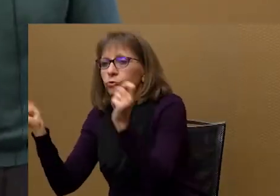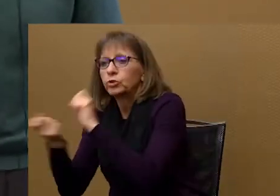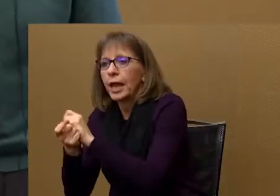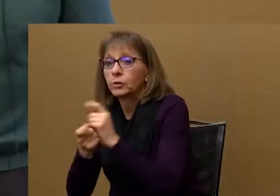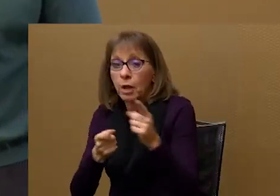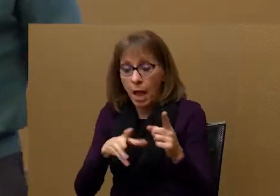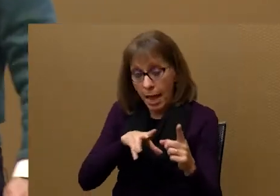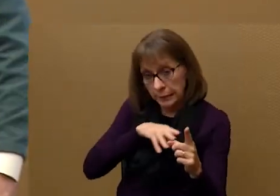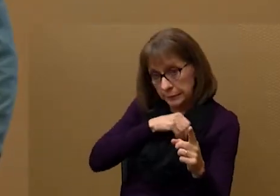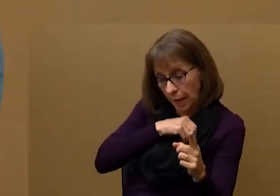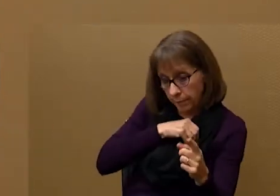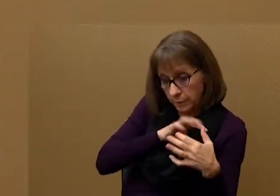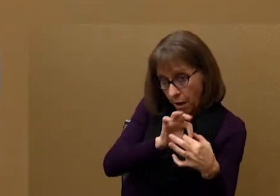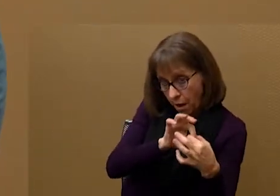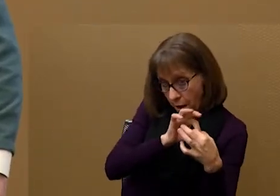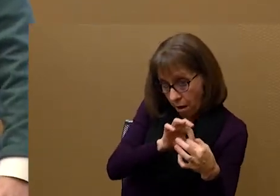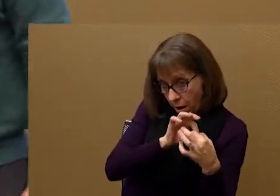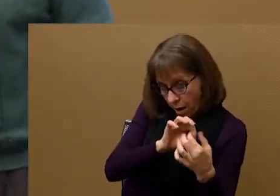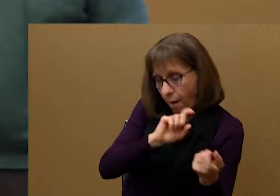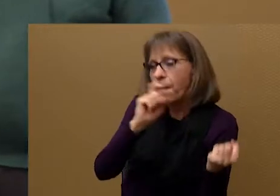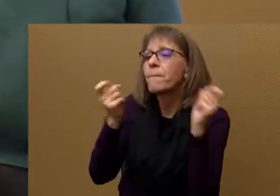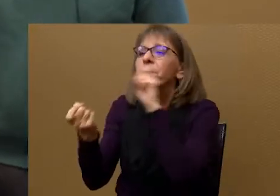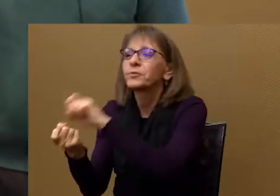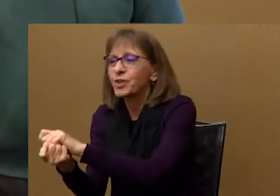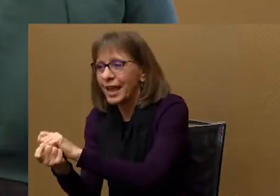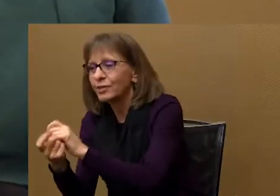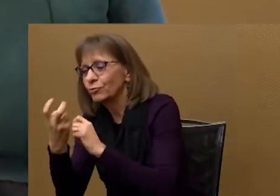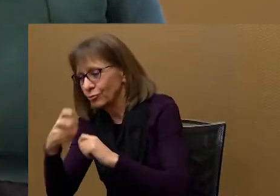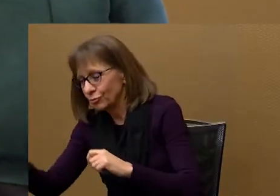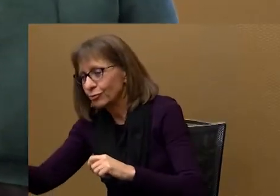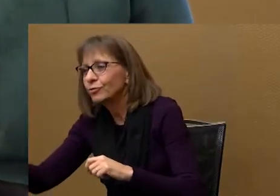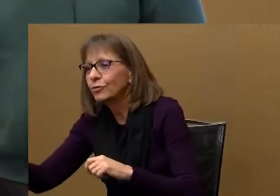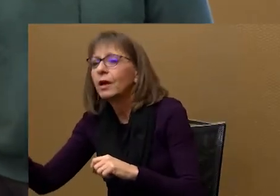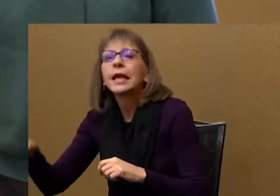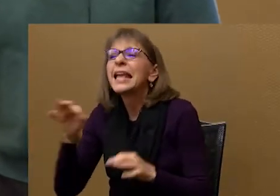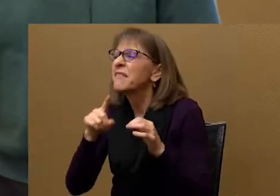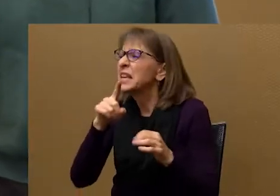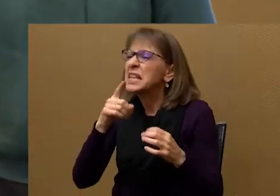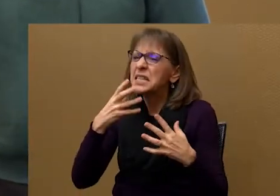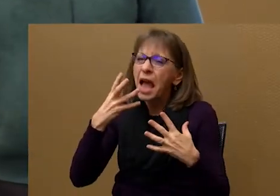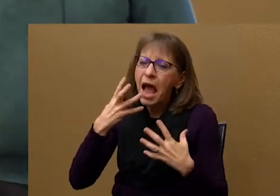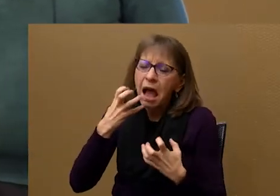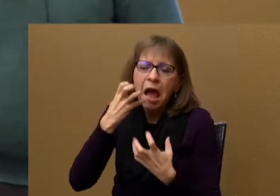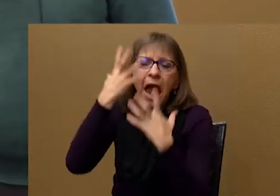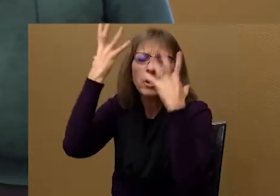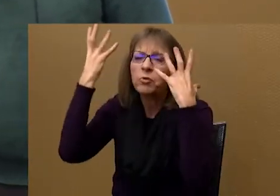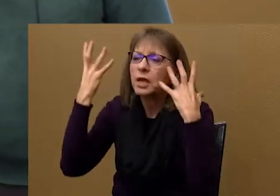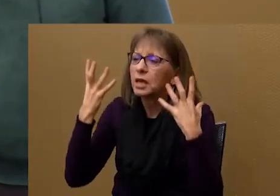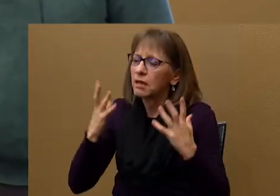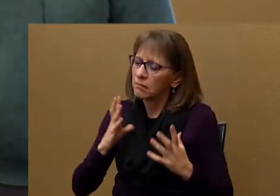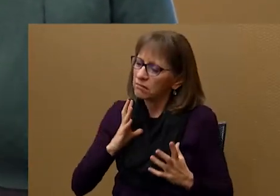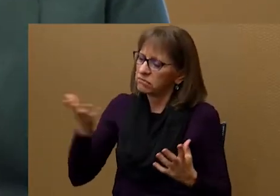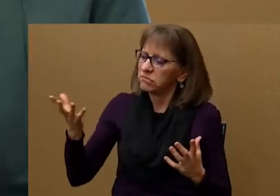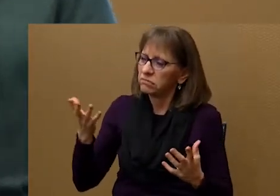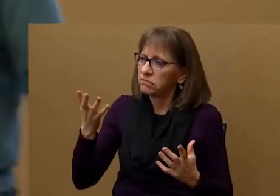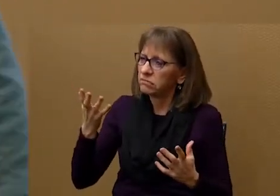between acceptance and change. And if this is an angry, defensive, hostile, conduct disordered young